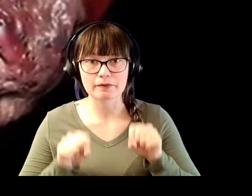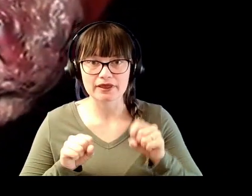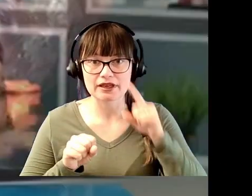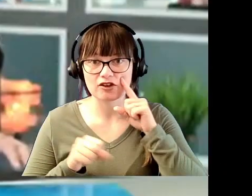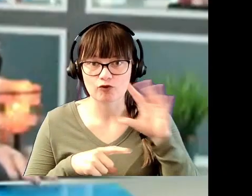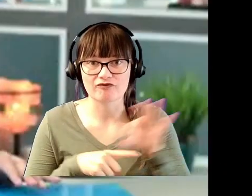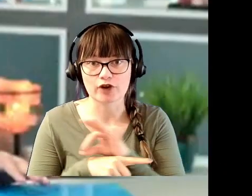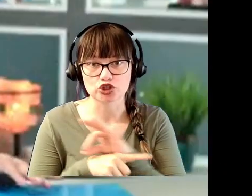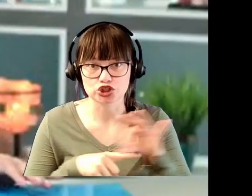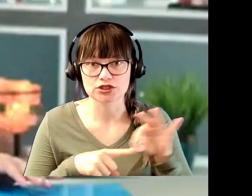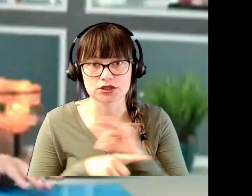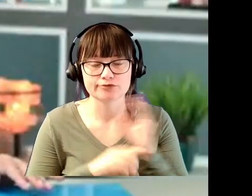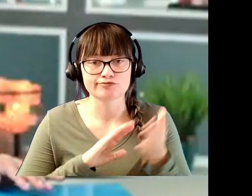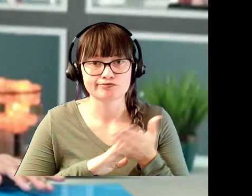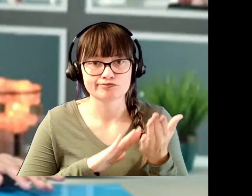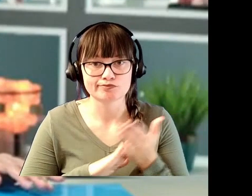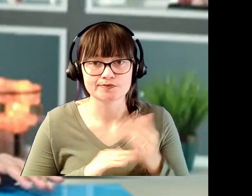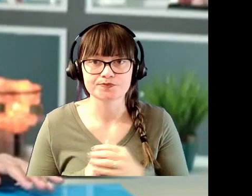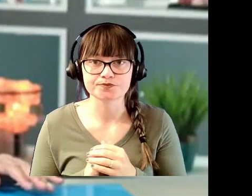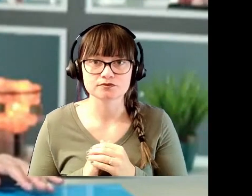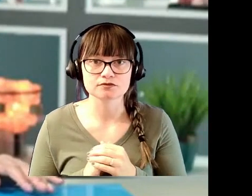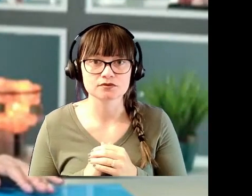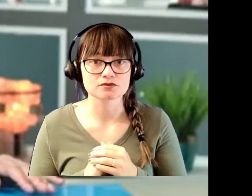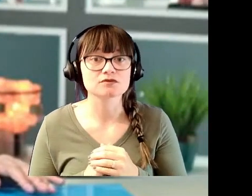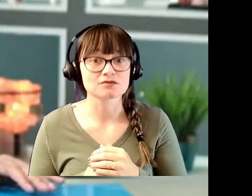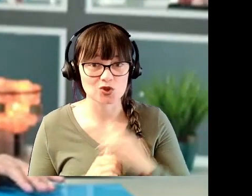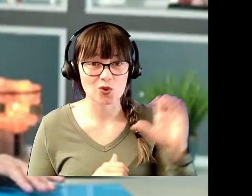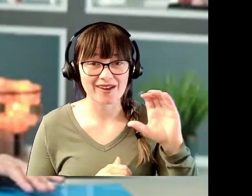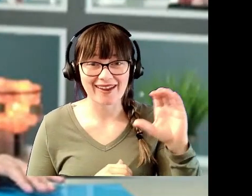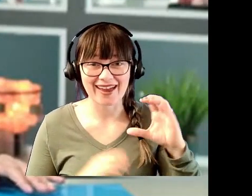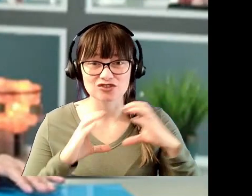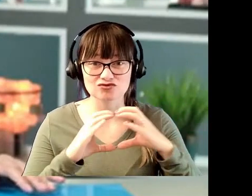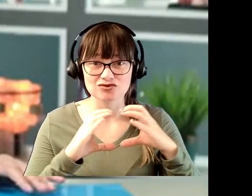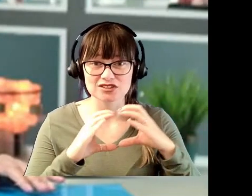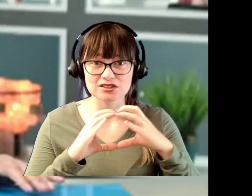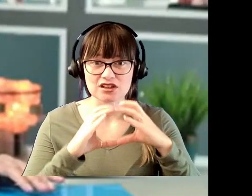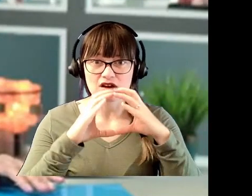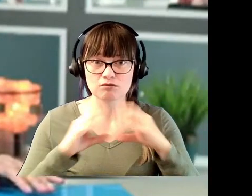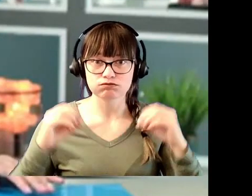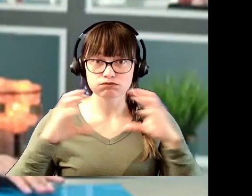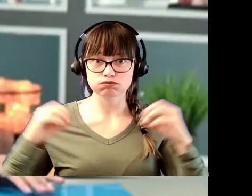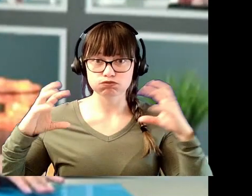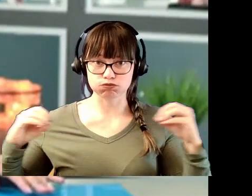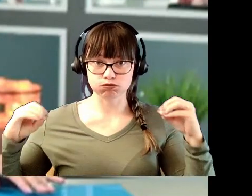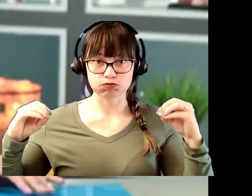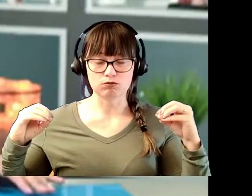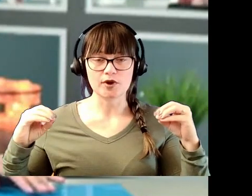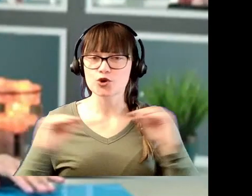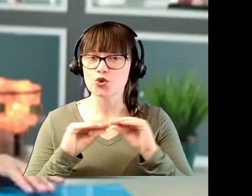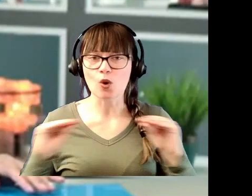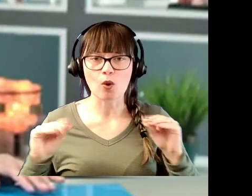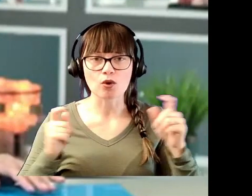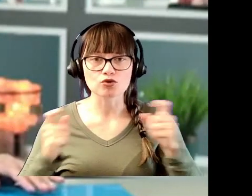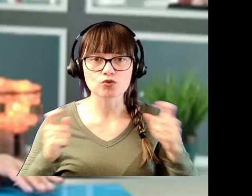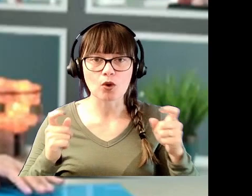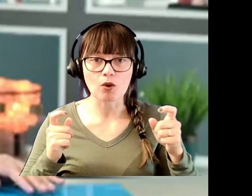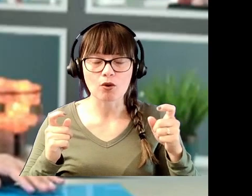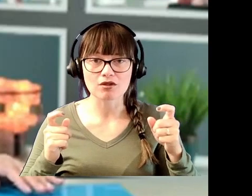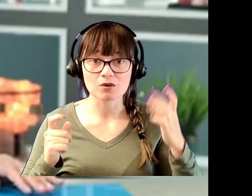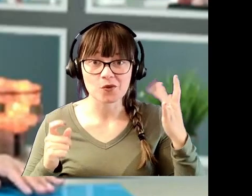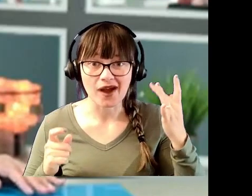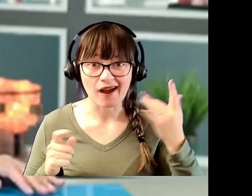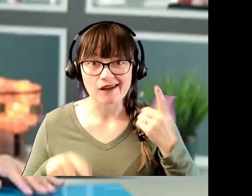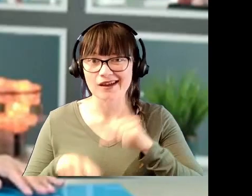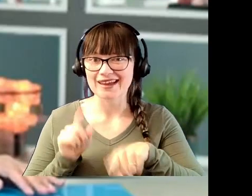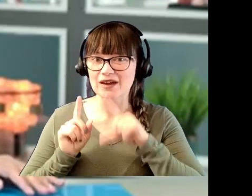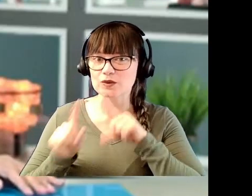So cancer cells divide without control because they've lost the ability to respond to those signals, which